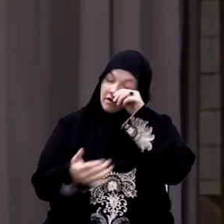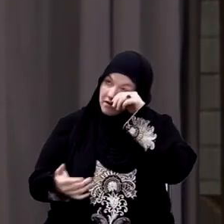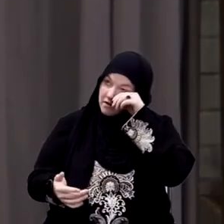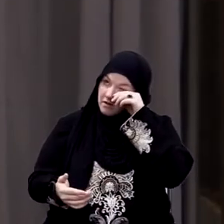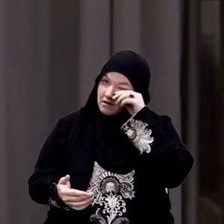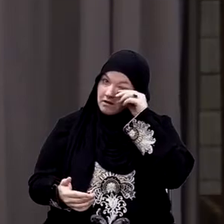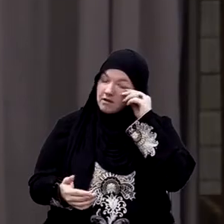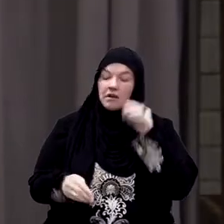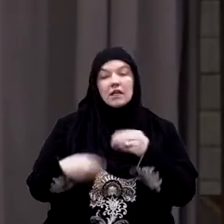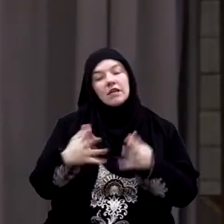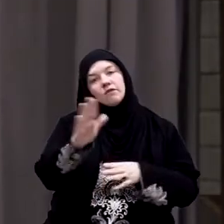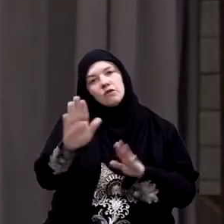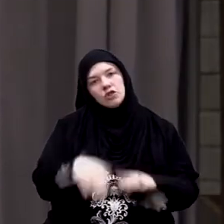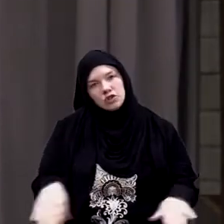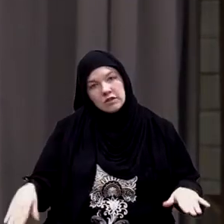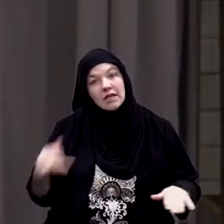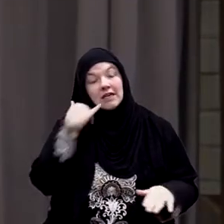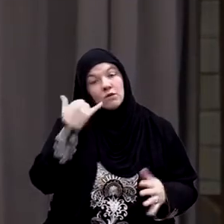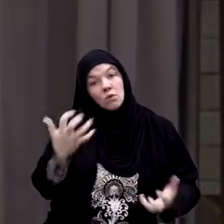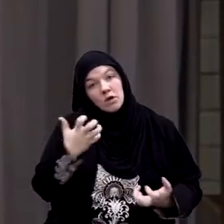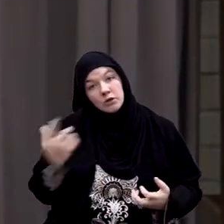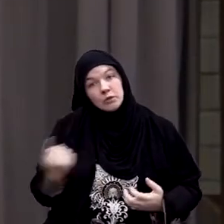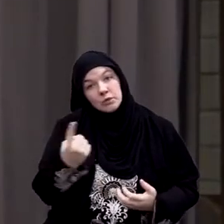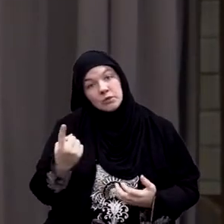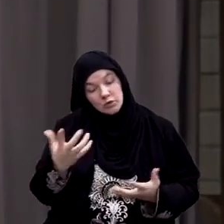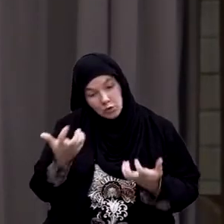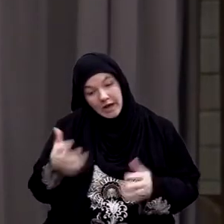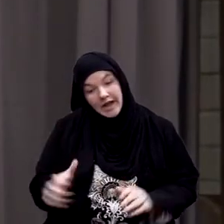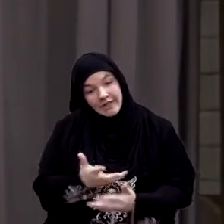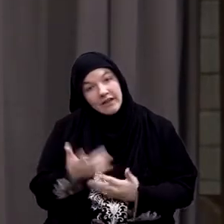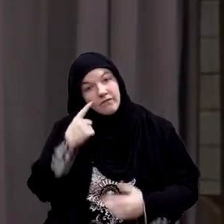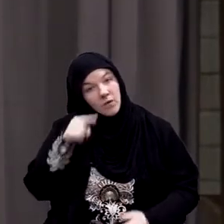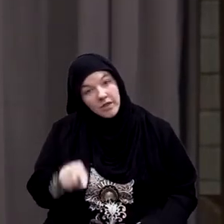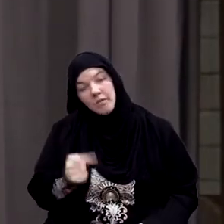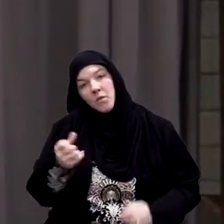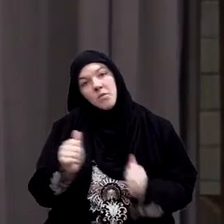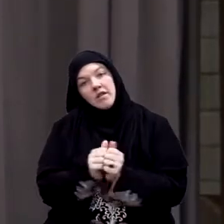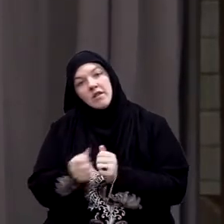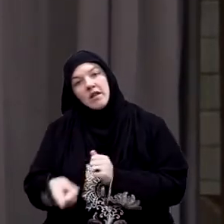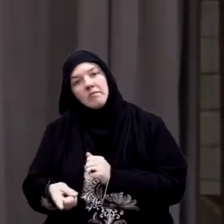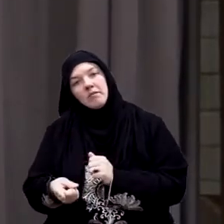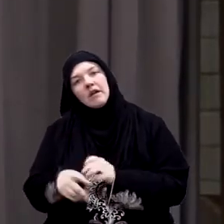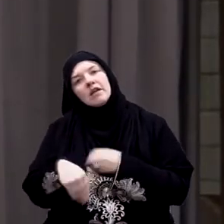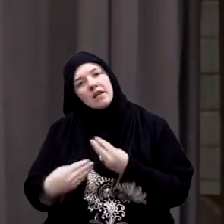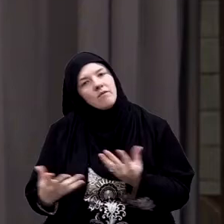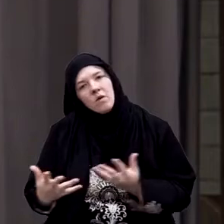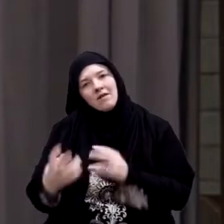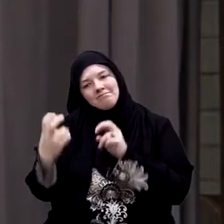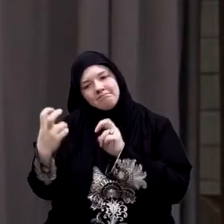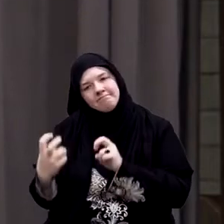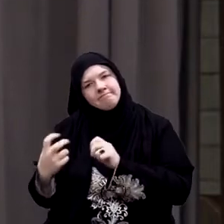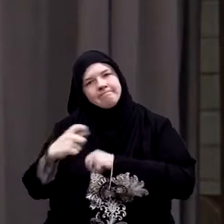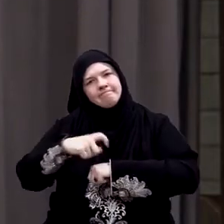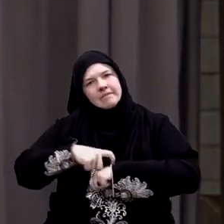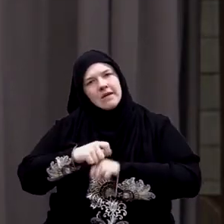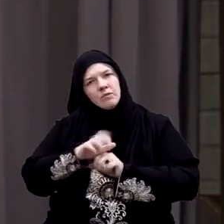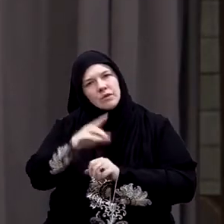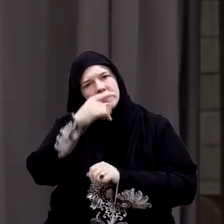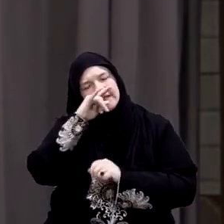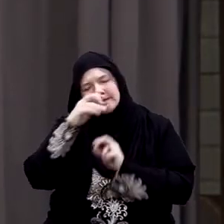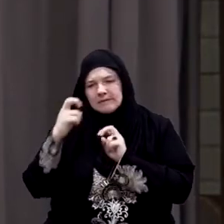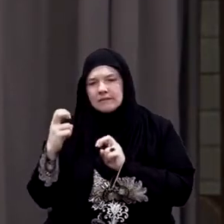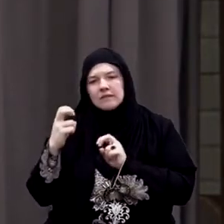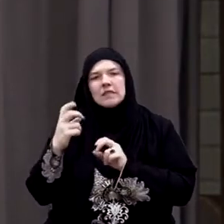children, if you want to do anything for them or with them, is time. Some will